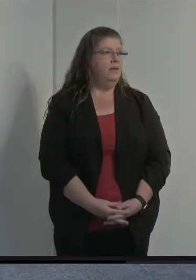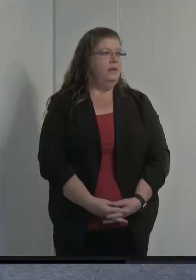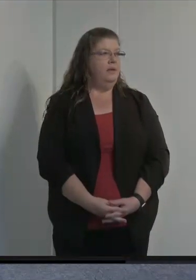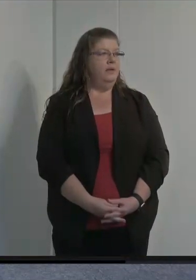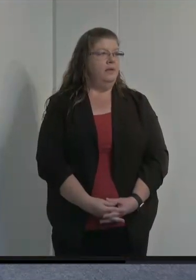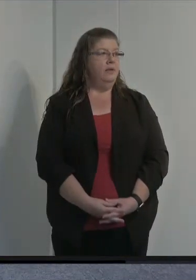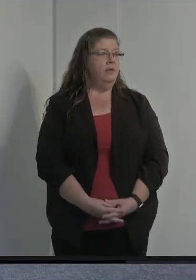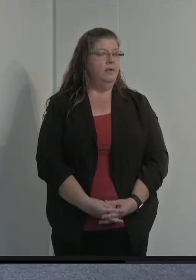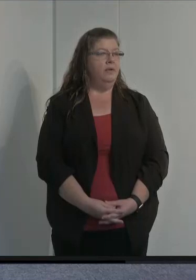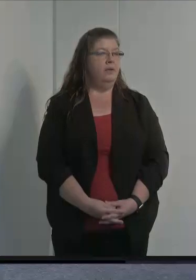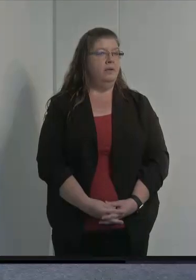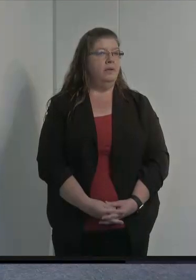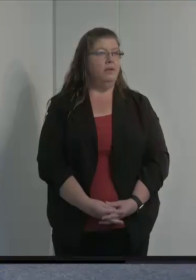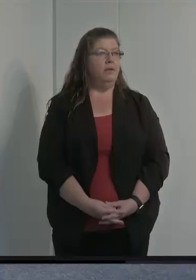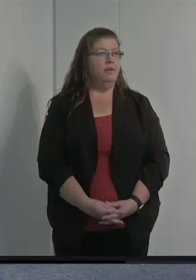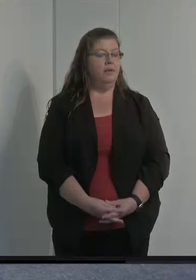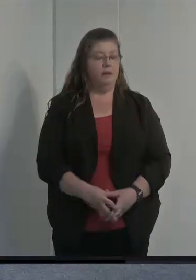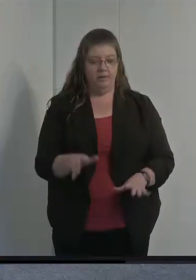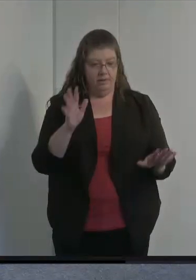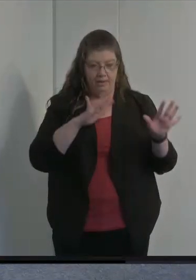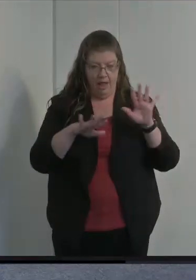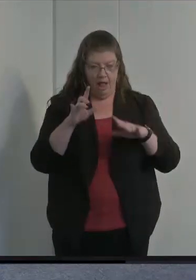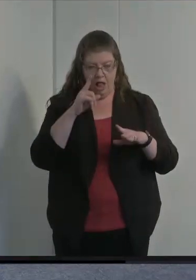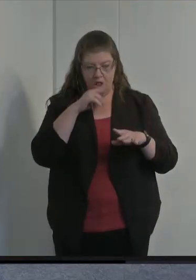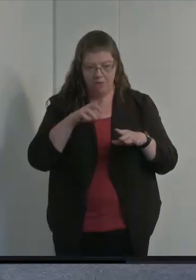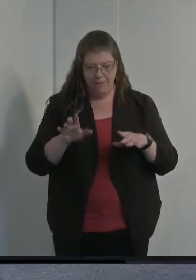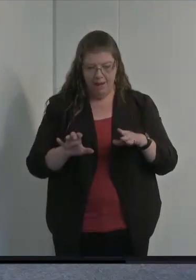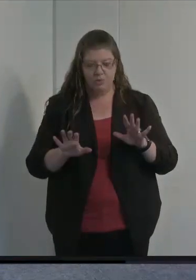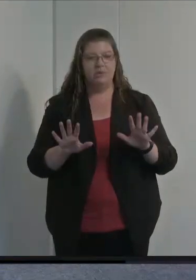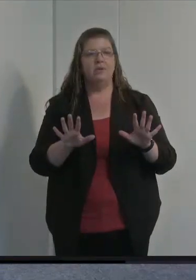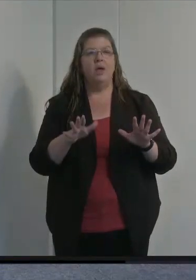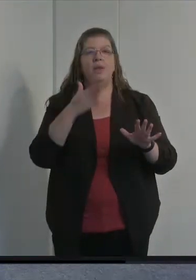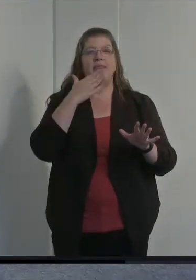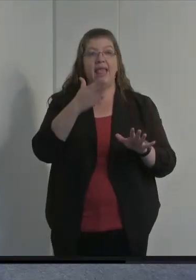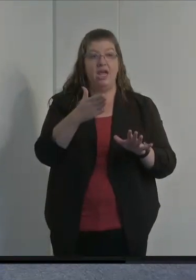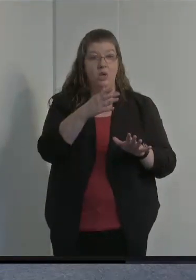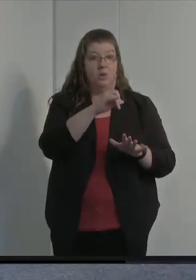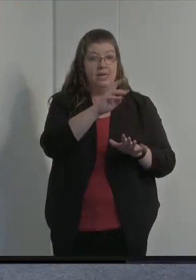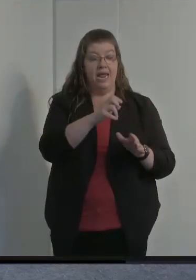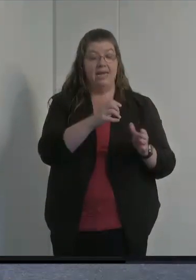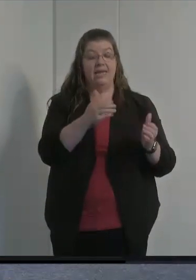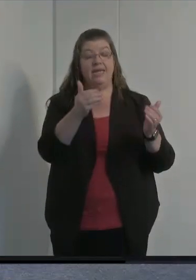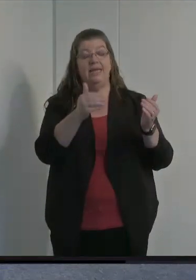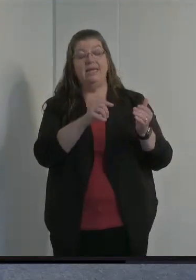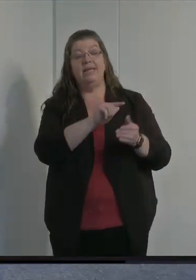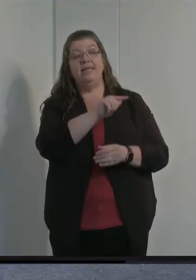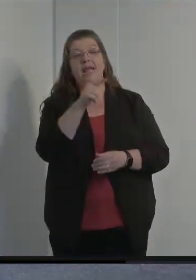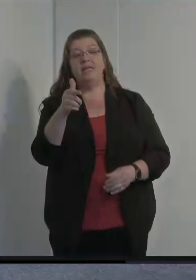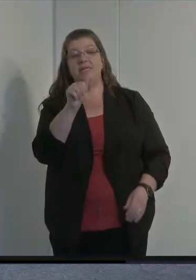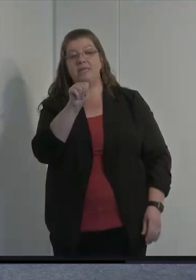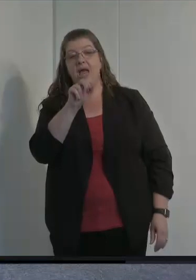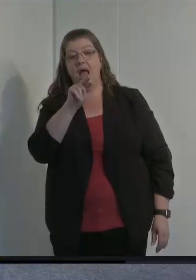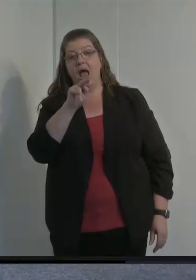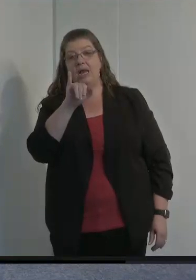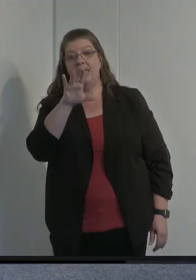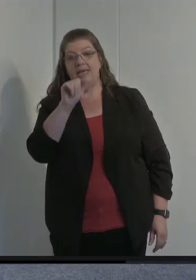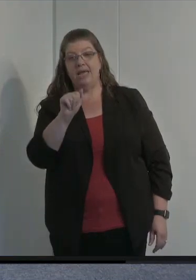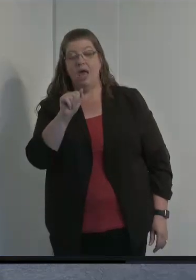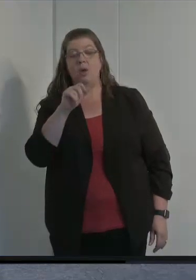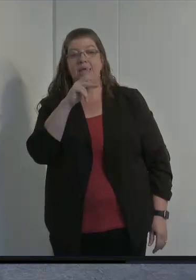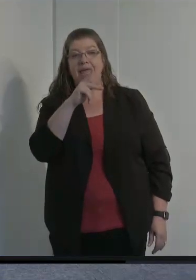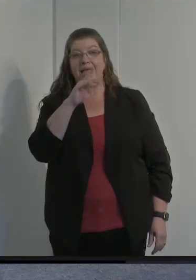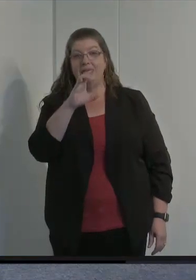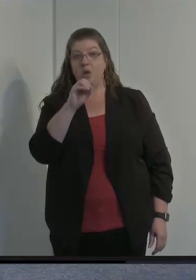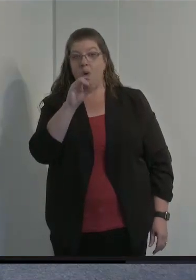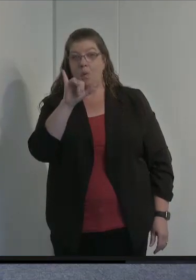We'll go to the next. I've just lost my mouse here for a second. Thank you, Delaney. Next, we're going to Annika with KCOI